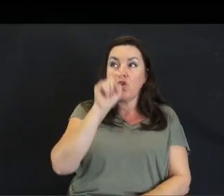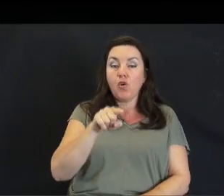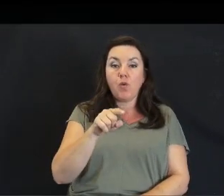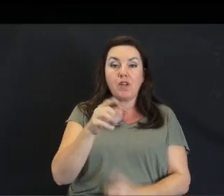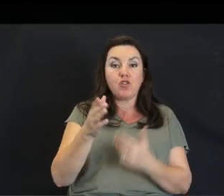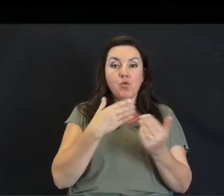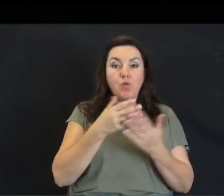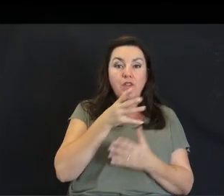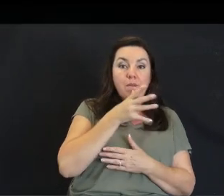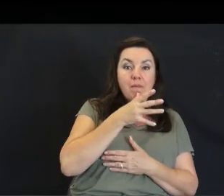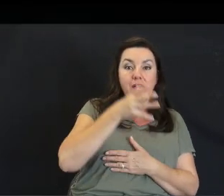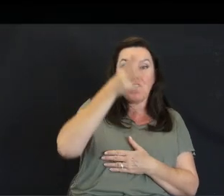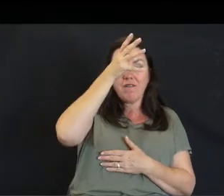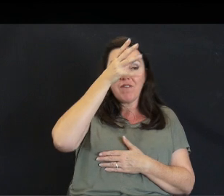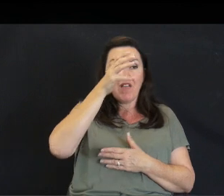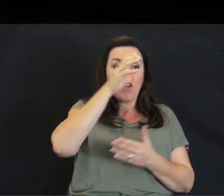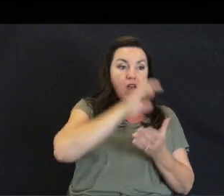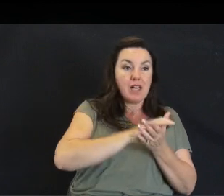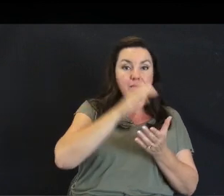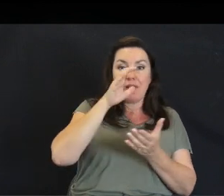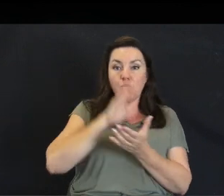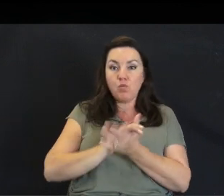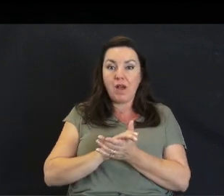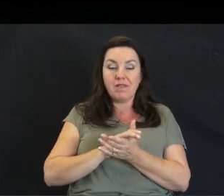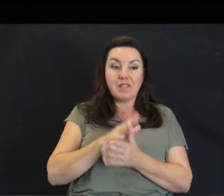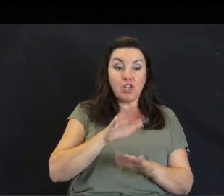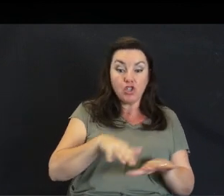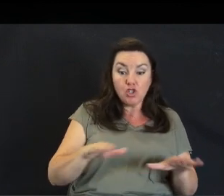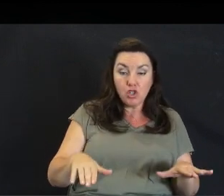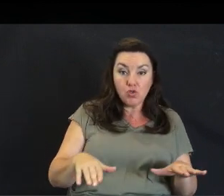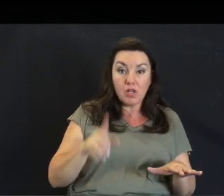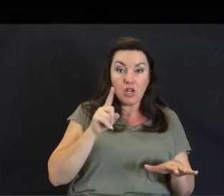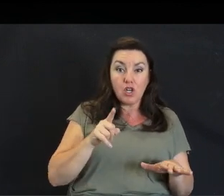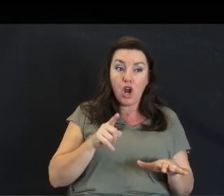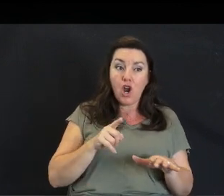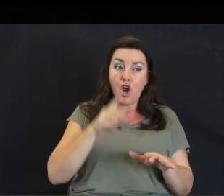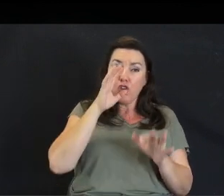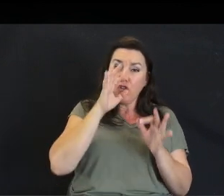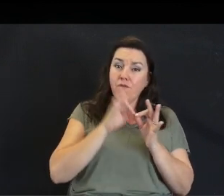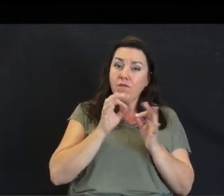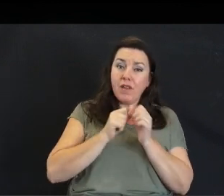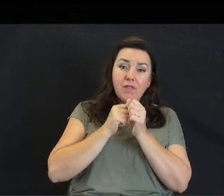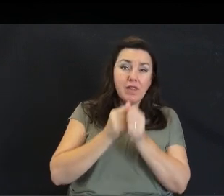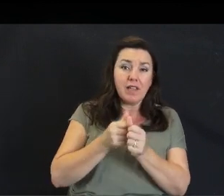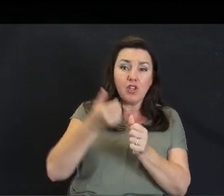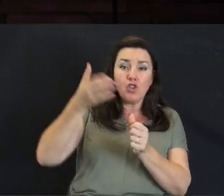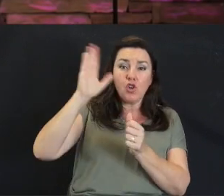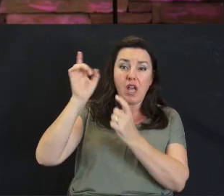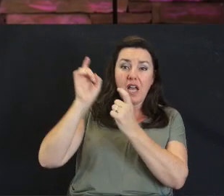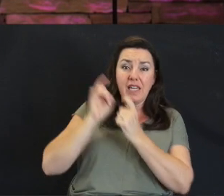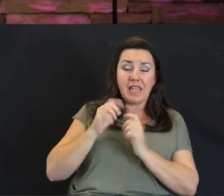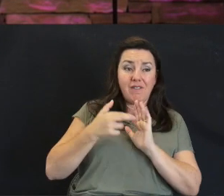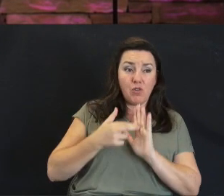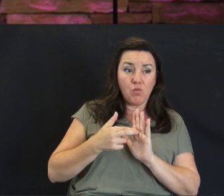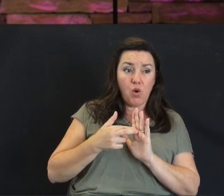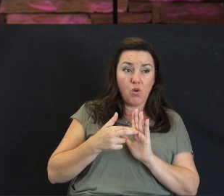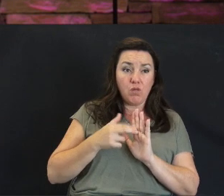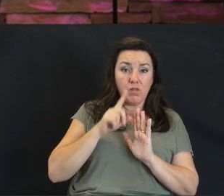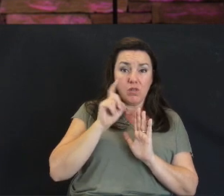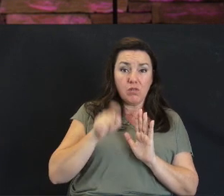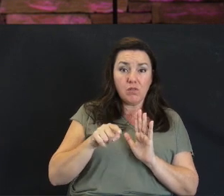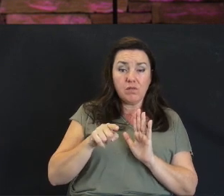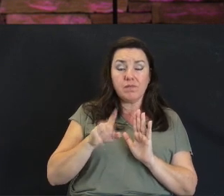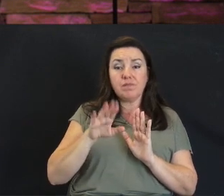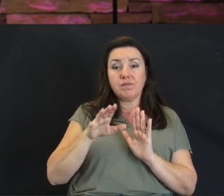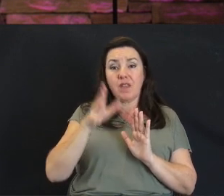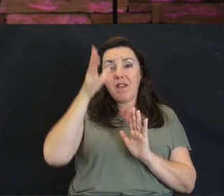are A mother, father, husband Wife or child Are you faithfully fulfilling Your God-given role In your family Will you pray with me Father in heaven We come before you This